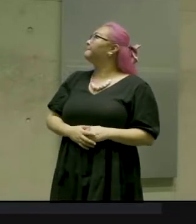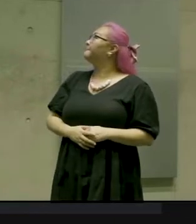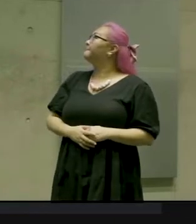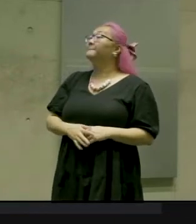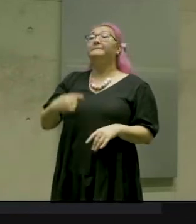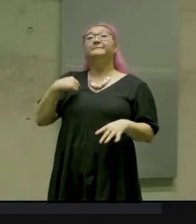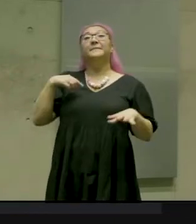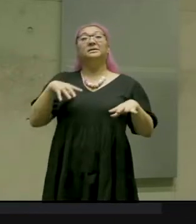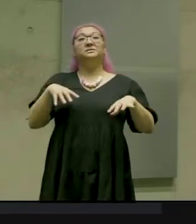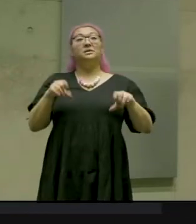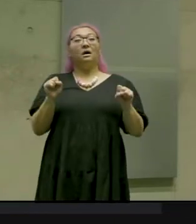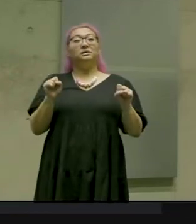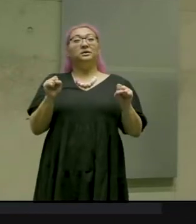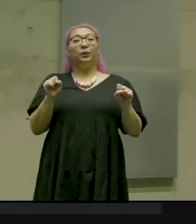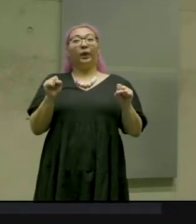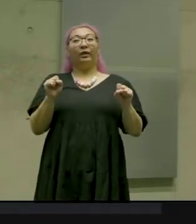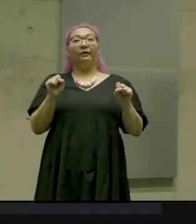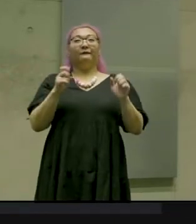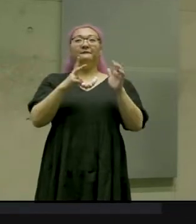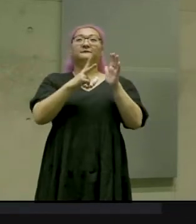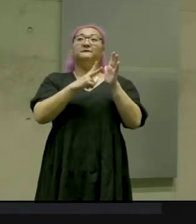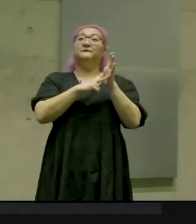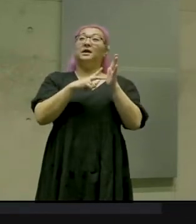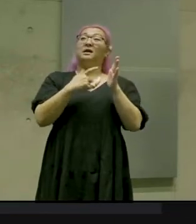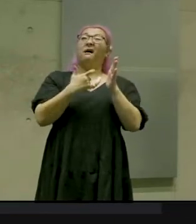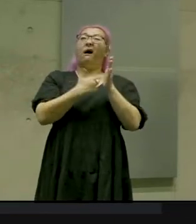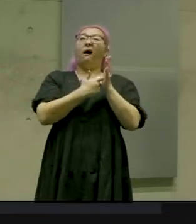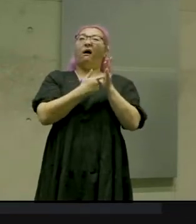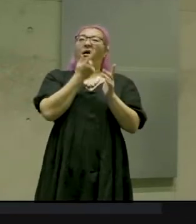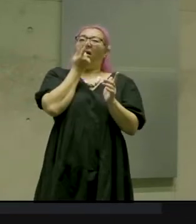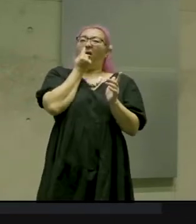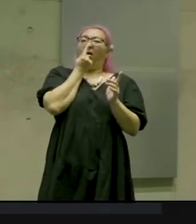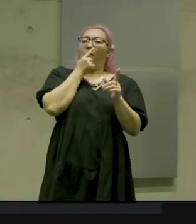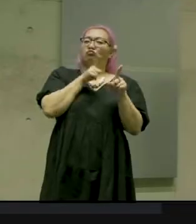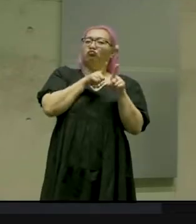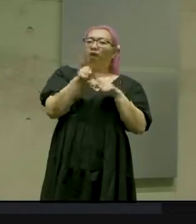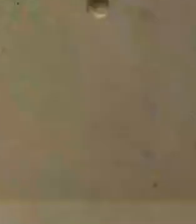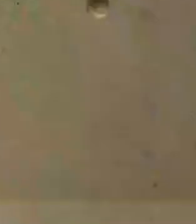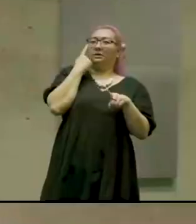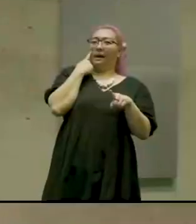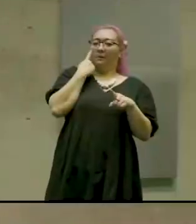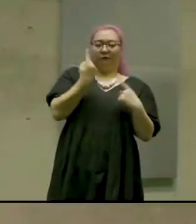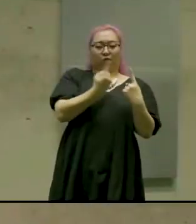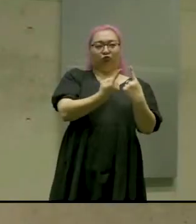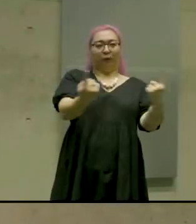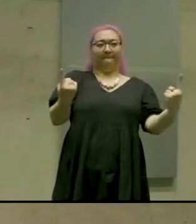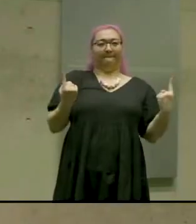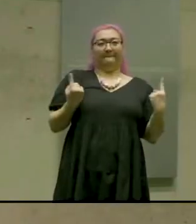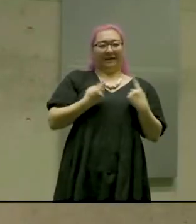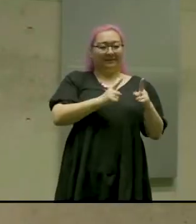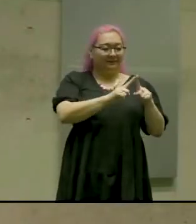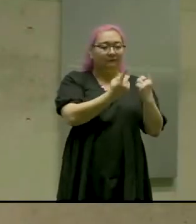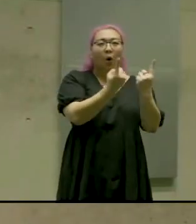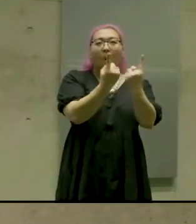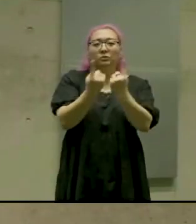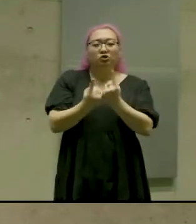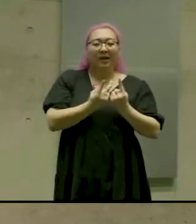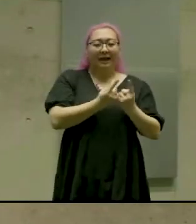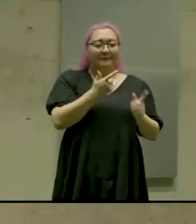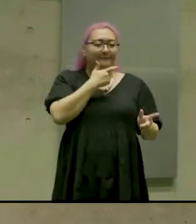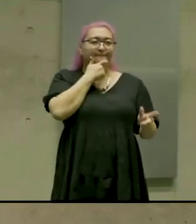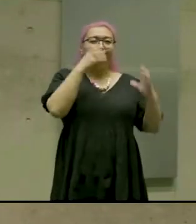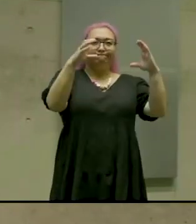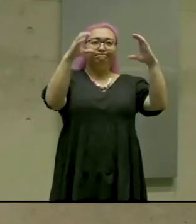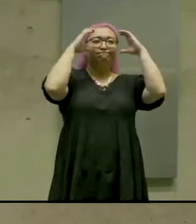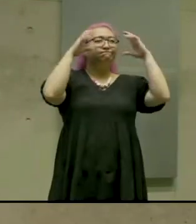with doing a VR prototype of my room, and then you have a conversation with the objects, and then I thought of making